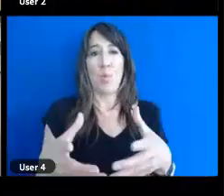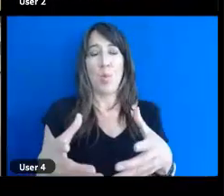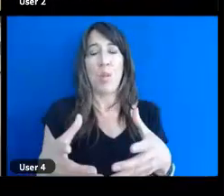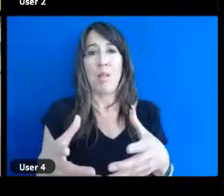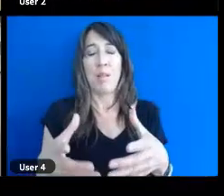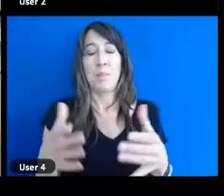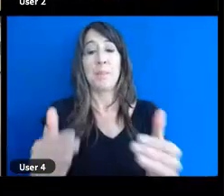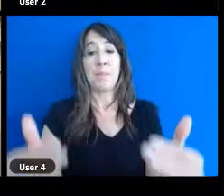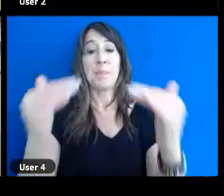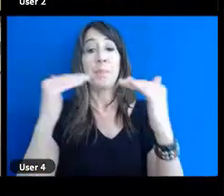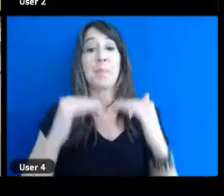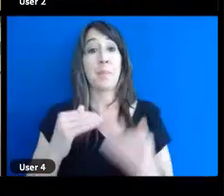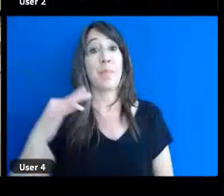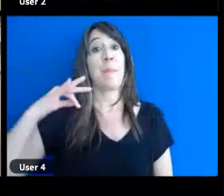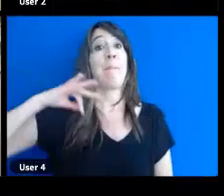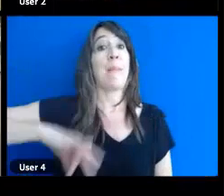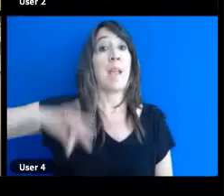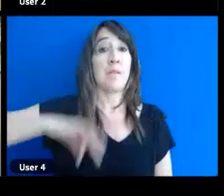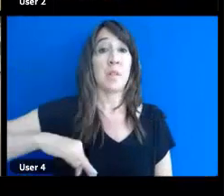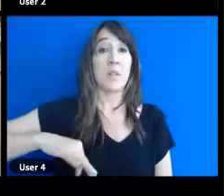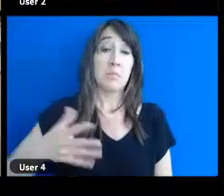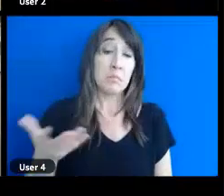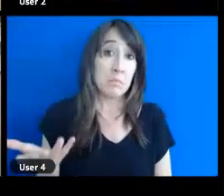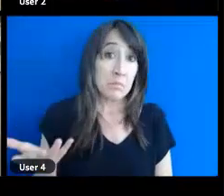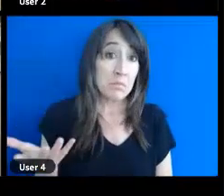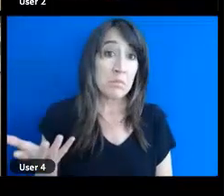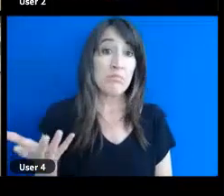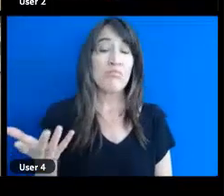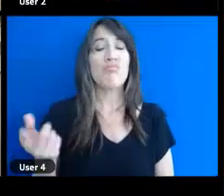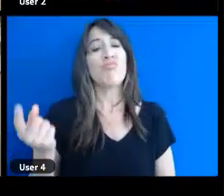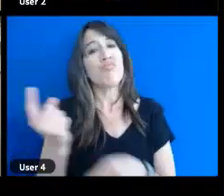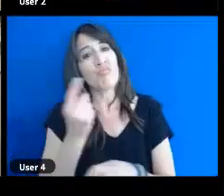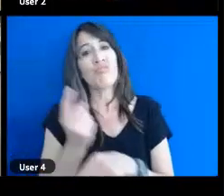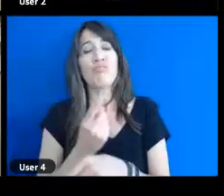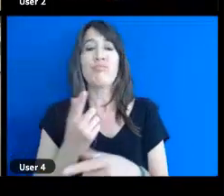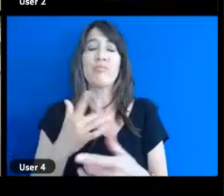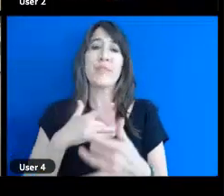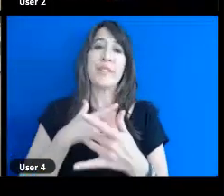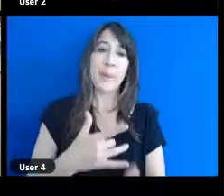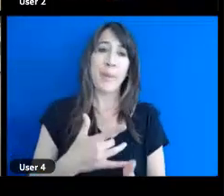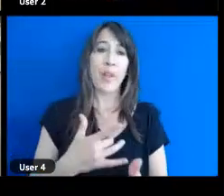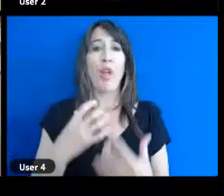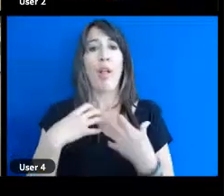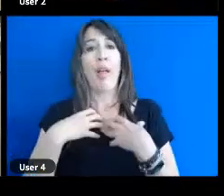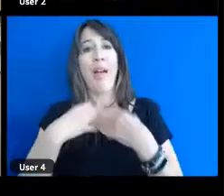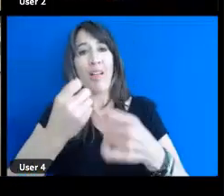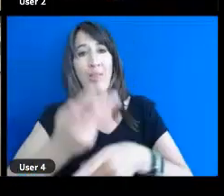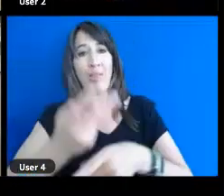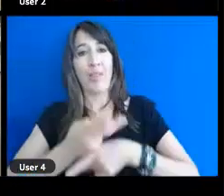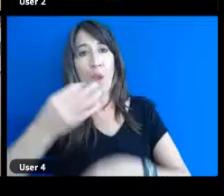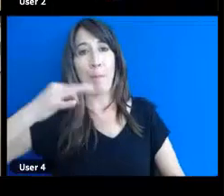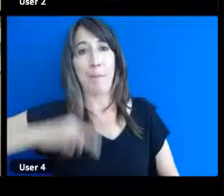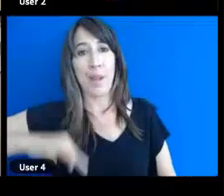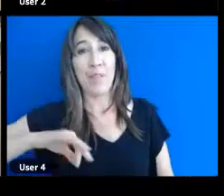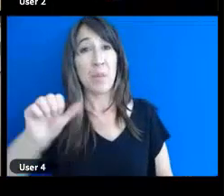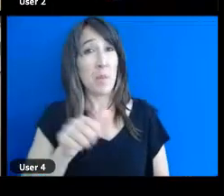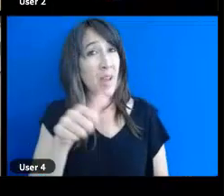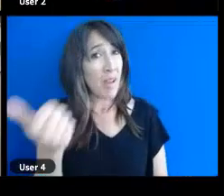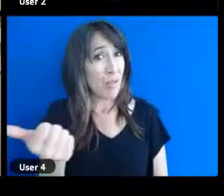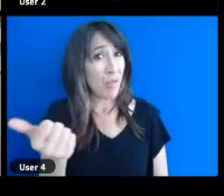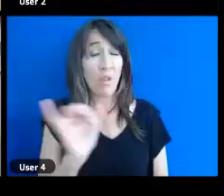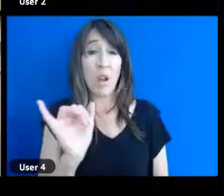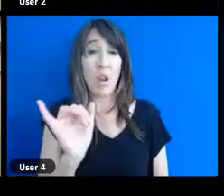diverse talent pool. And then benefits could be, of course, certainly like the sort of the standard typical